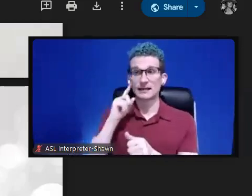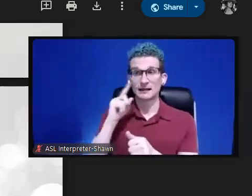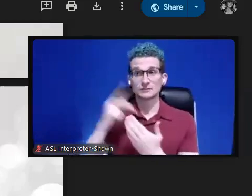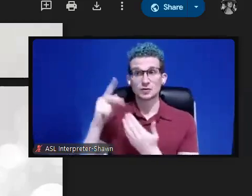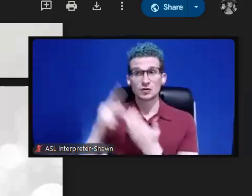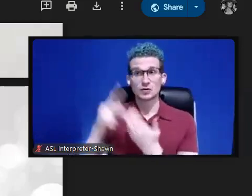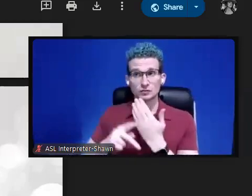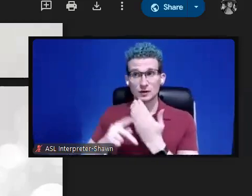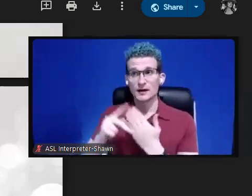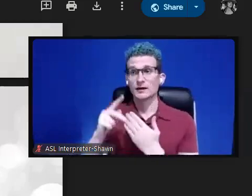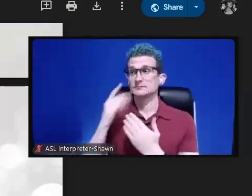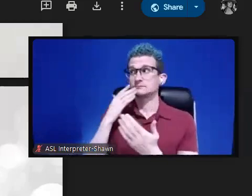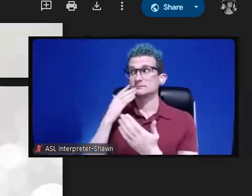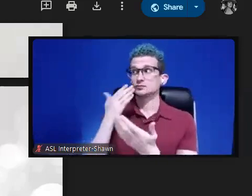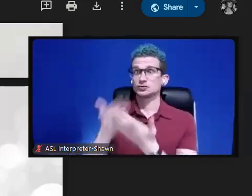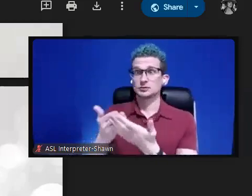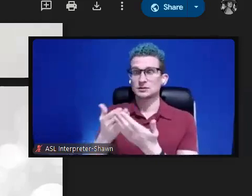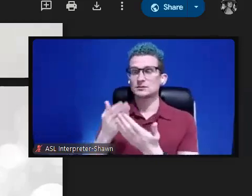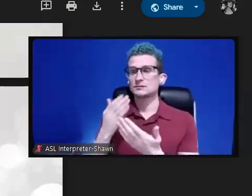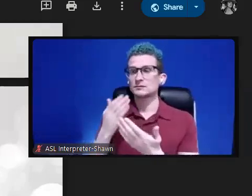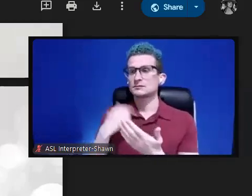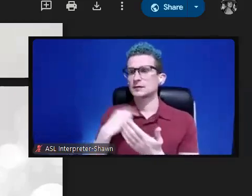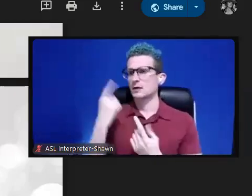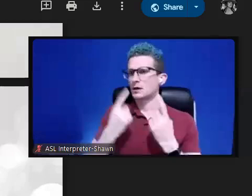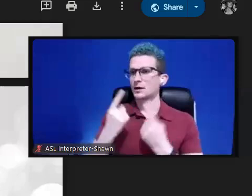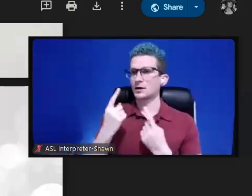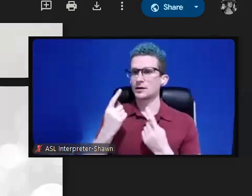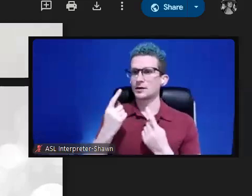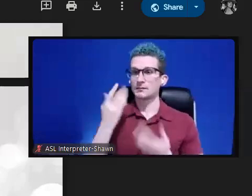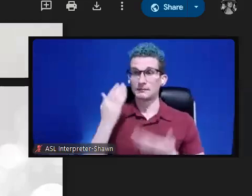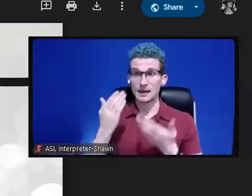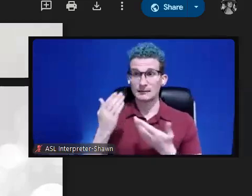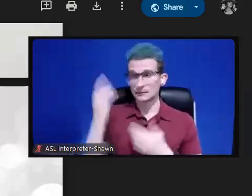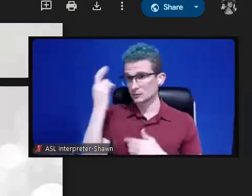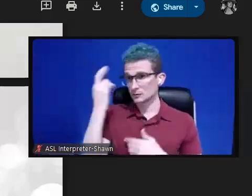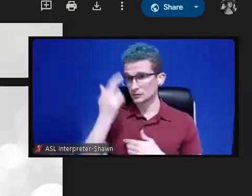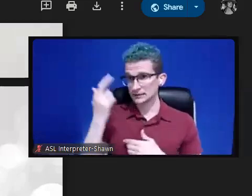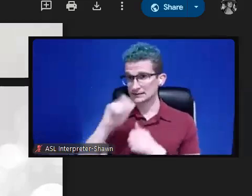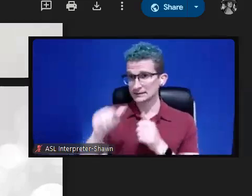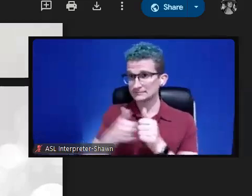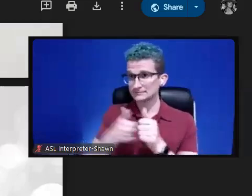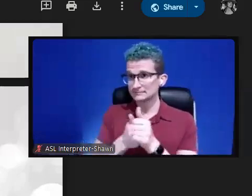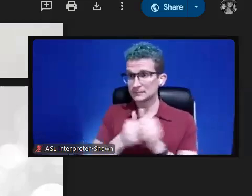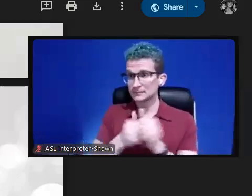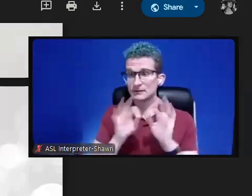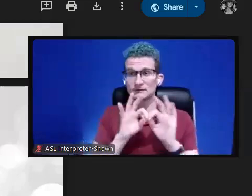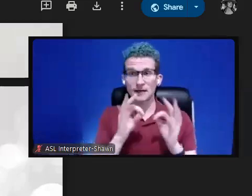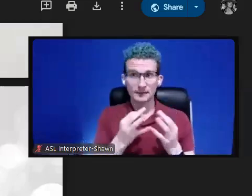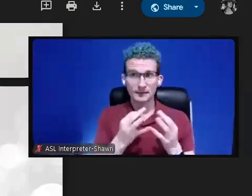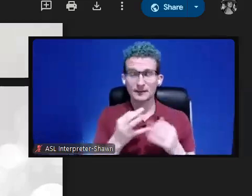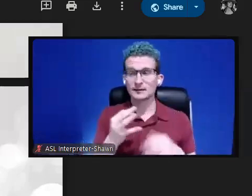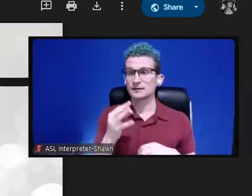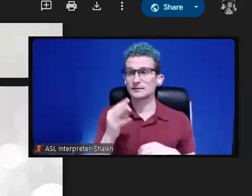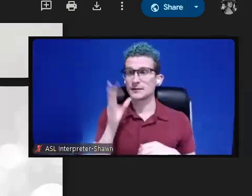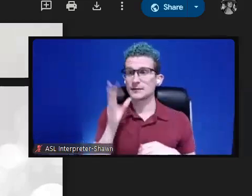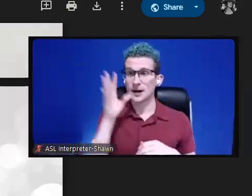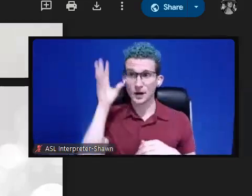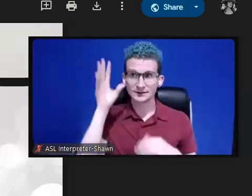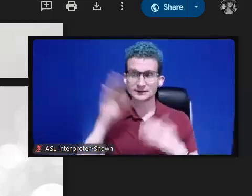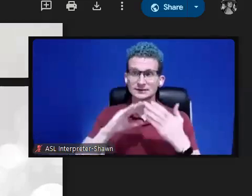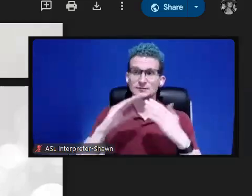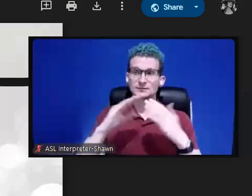just because families and parents didn't know about it or the community didn't know about it. And by cutting